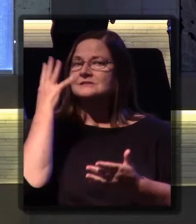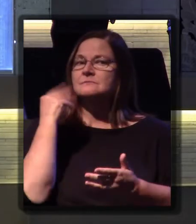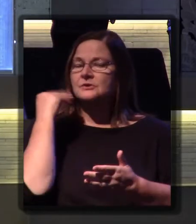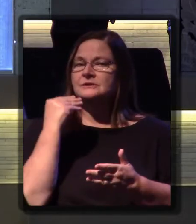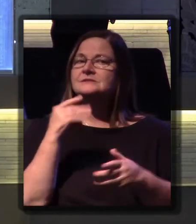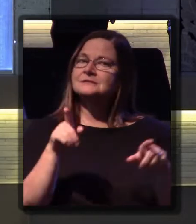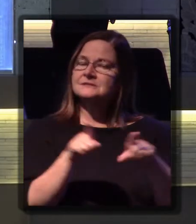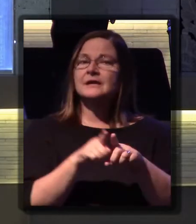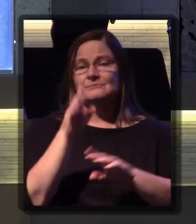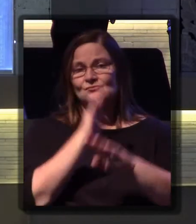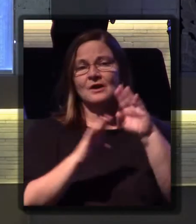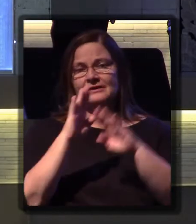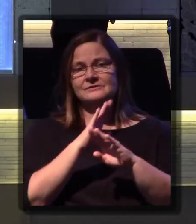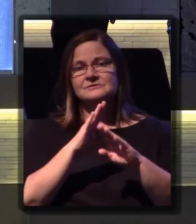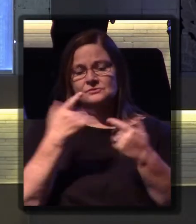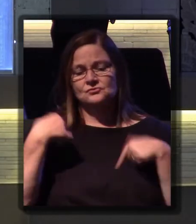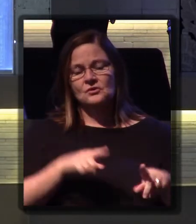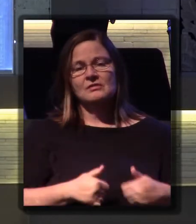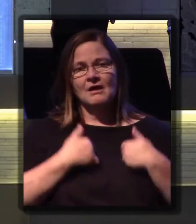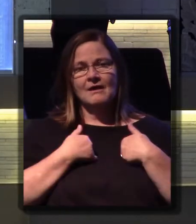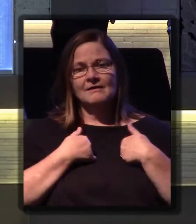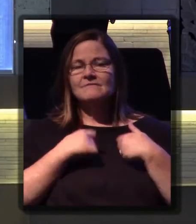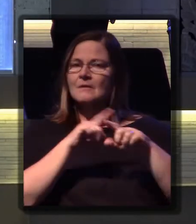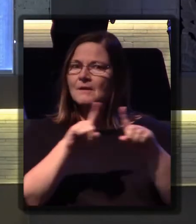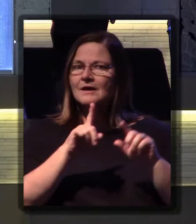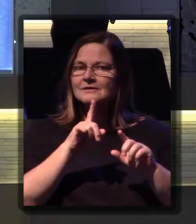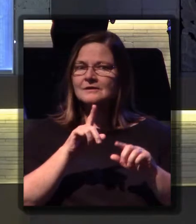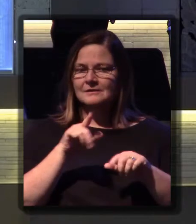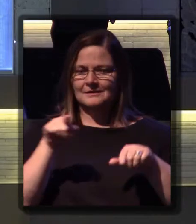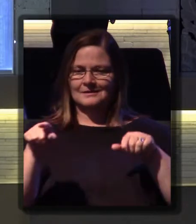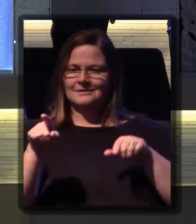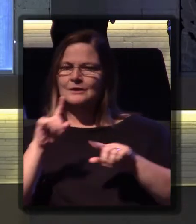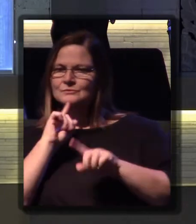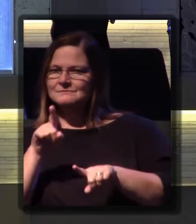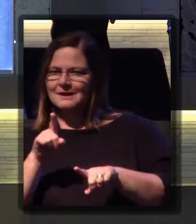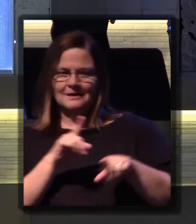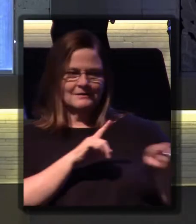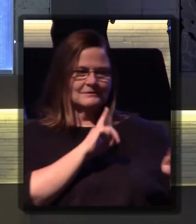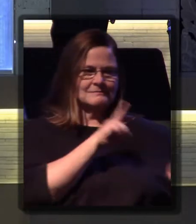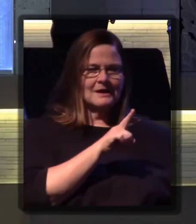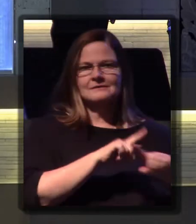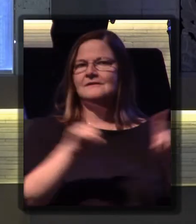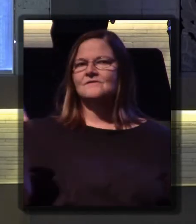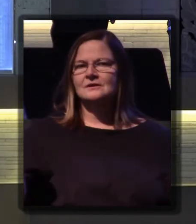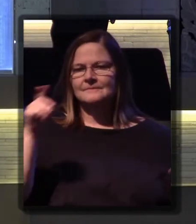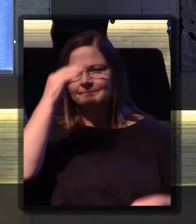Because the righteous and the wicked will all experience the same trials of